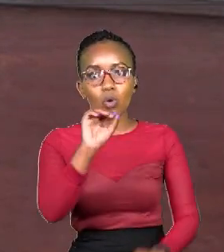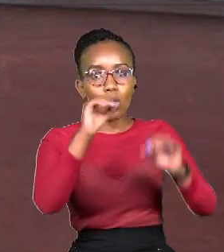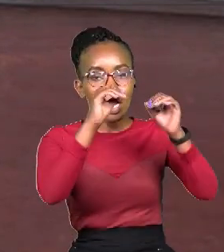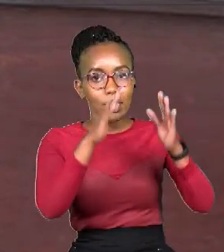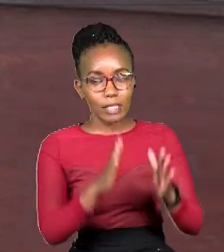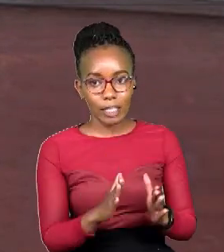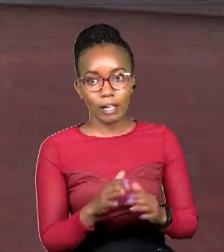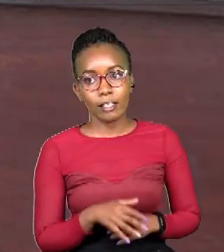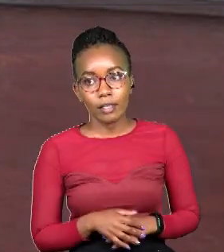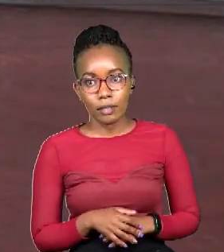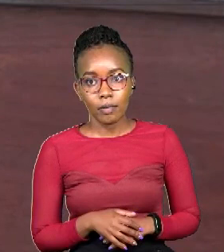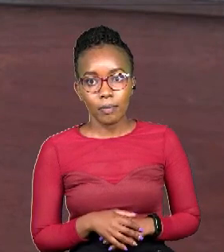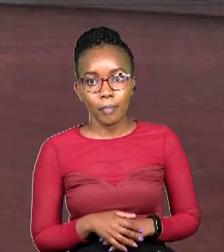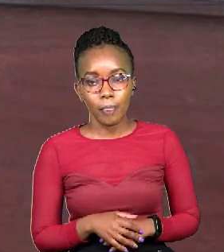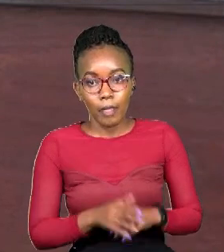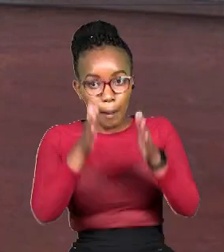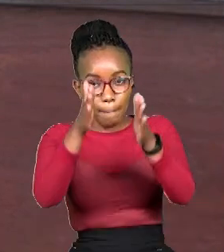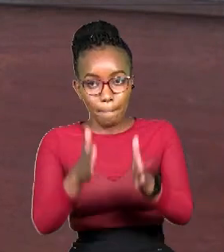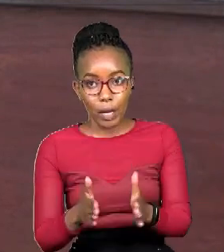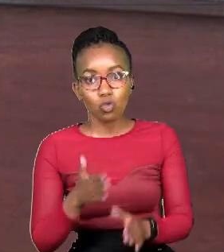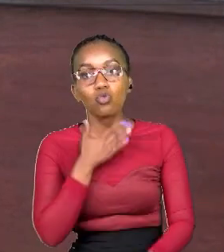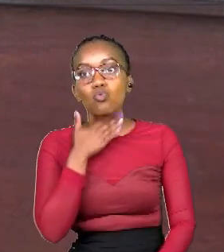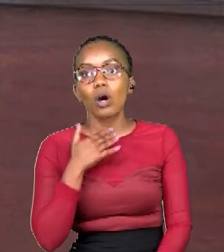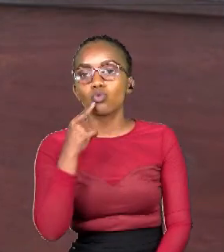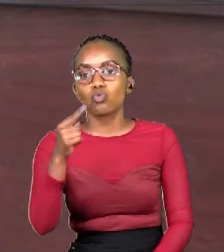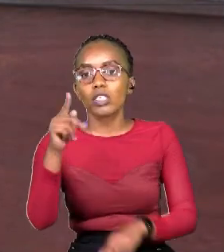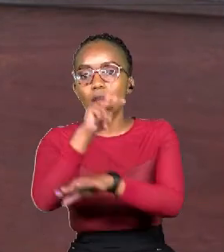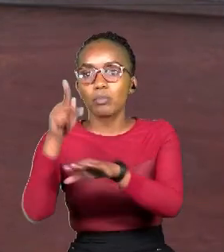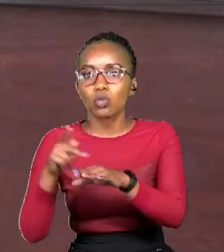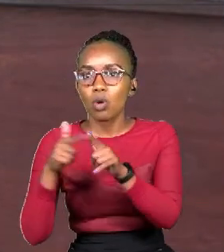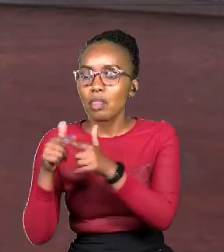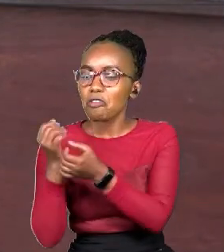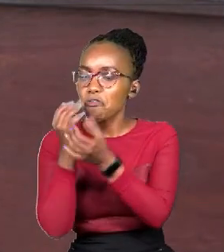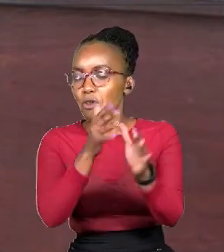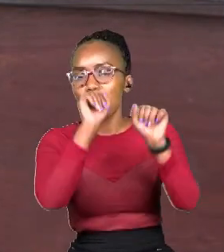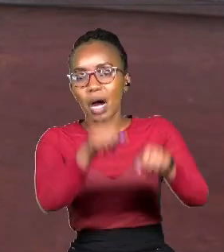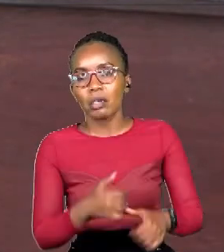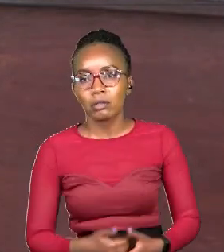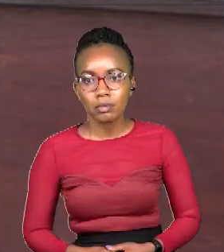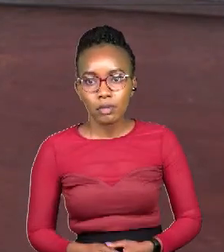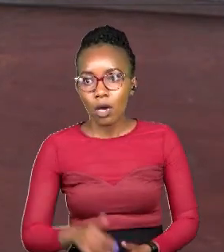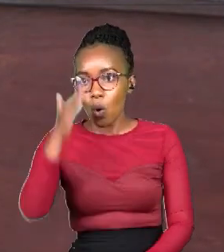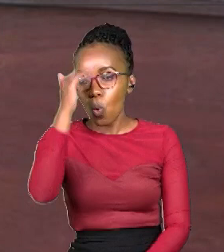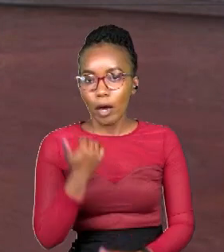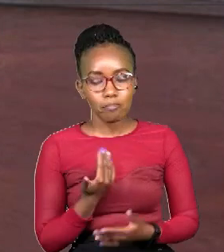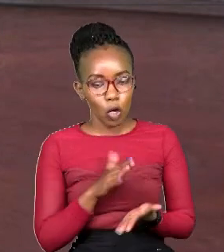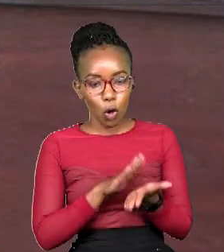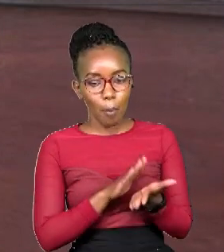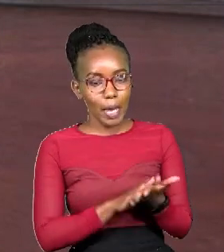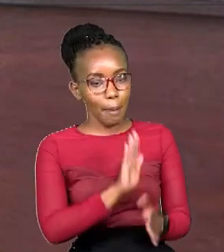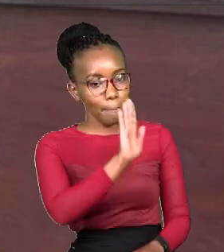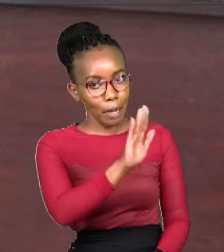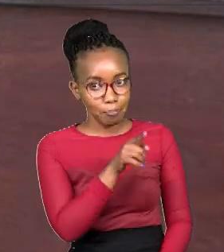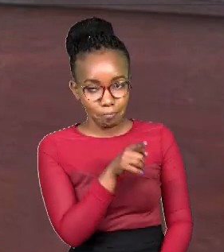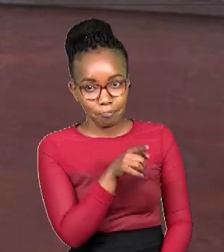Makau, yule anataka kuambia principal aende aseme. Kwa ajili ya maneno hayo ambayo uliweza